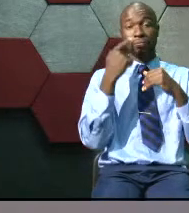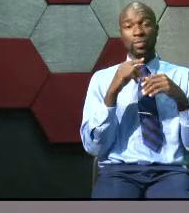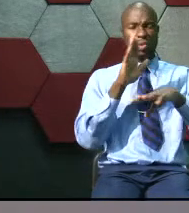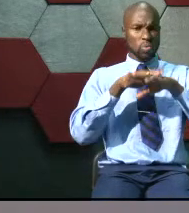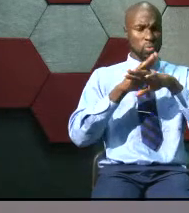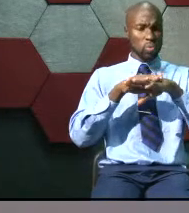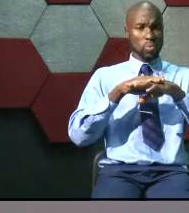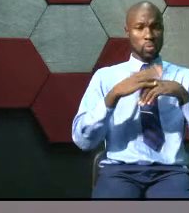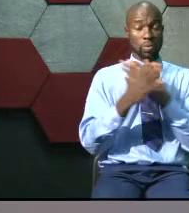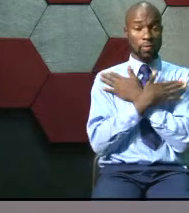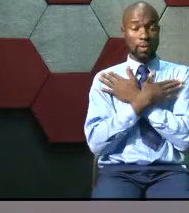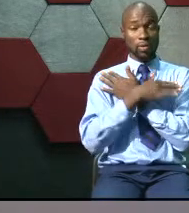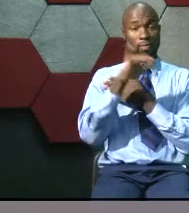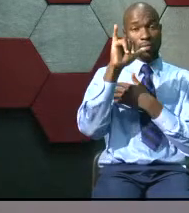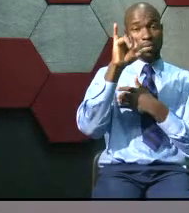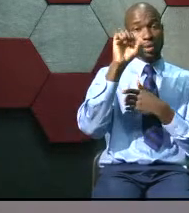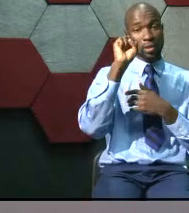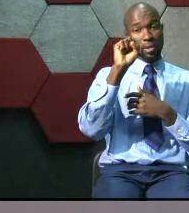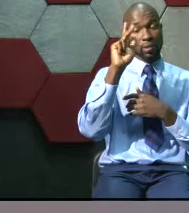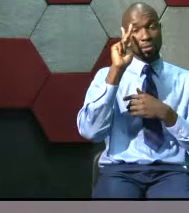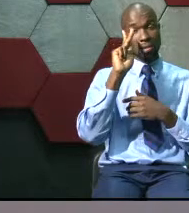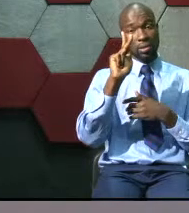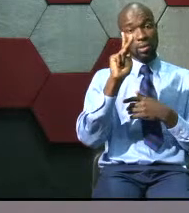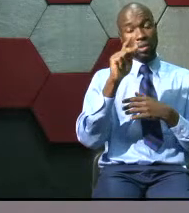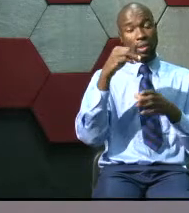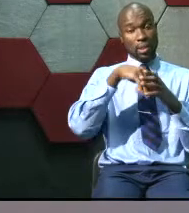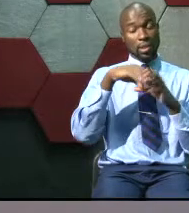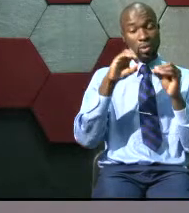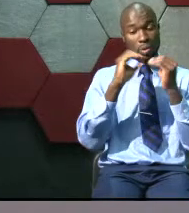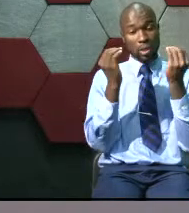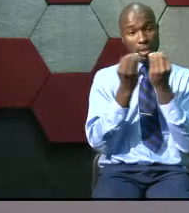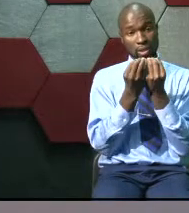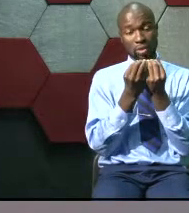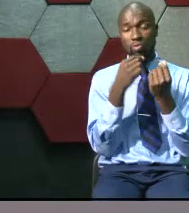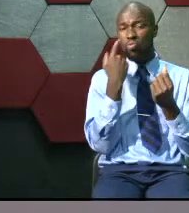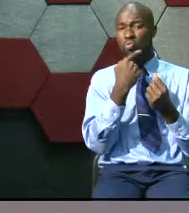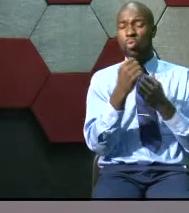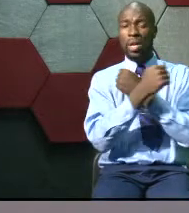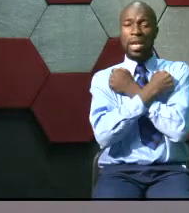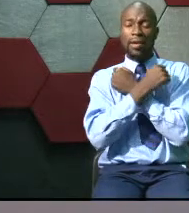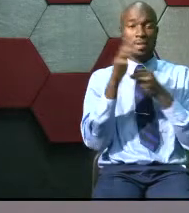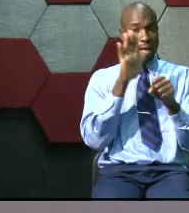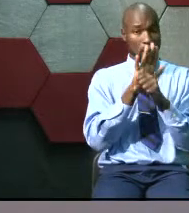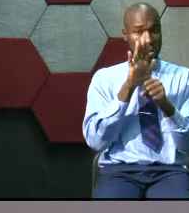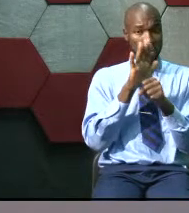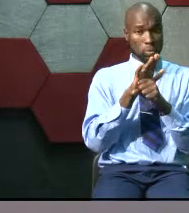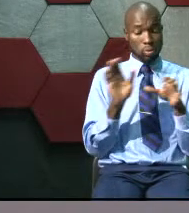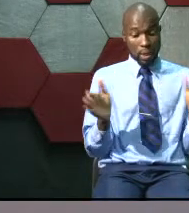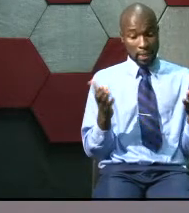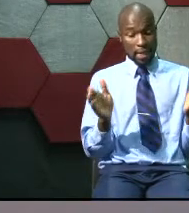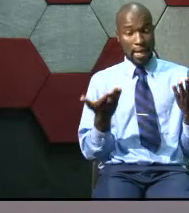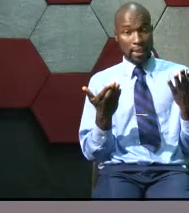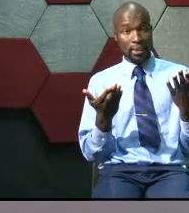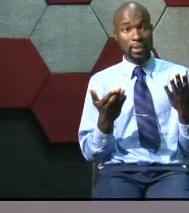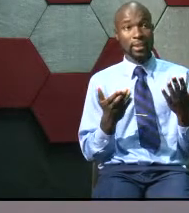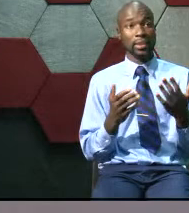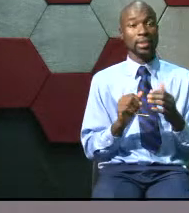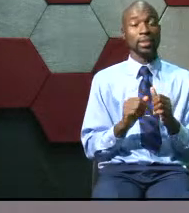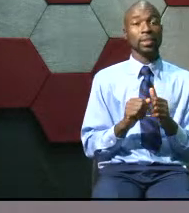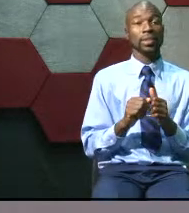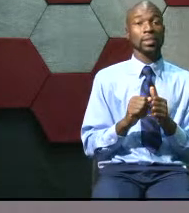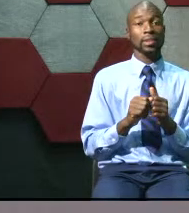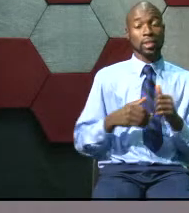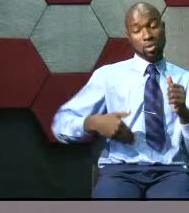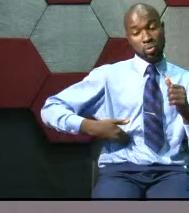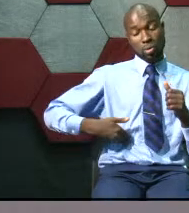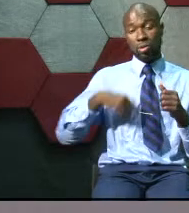think of him as a mentor for all of us as well within the organization. He really loves to empower youth, and he is going to announce the winners in